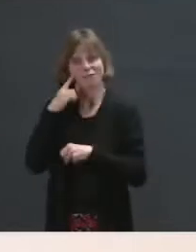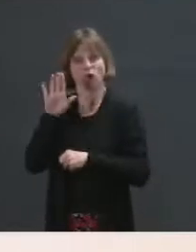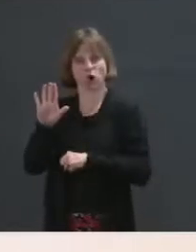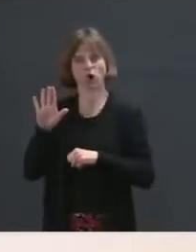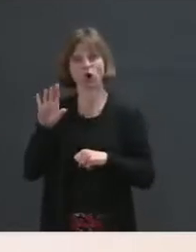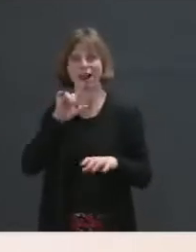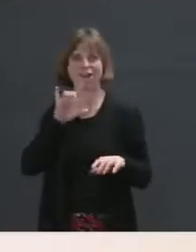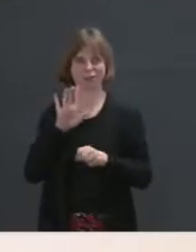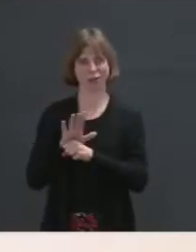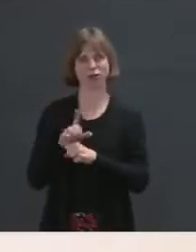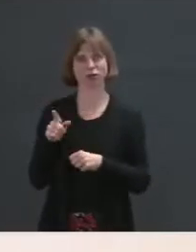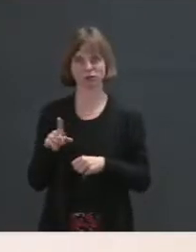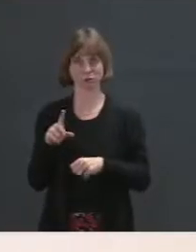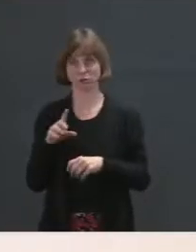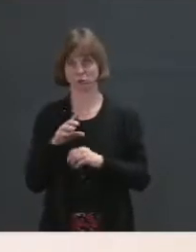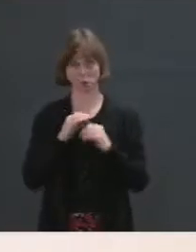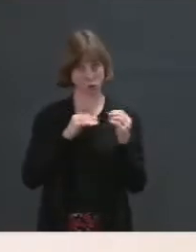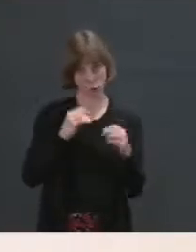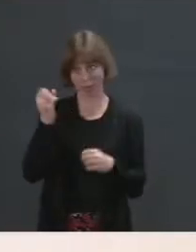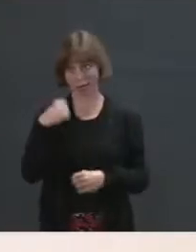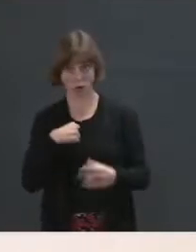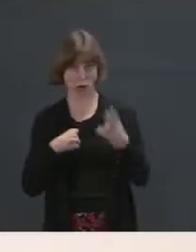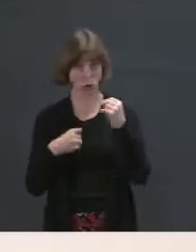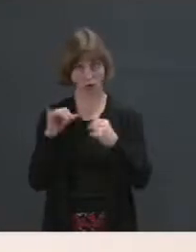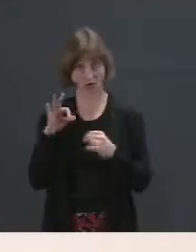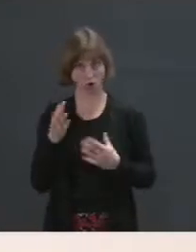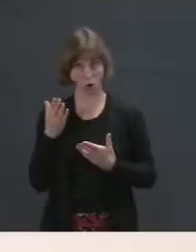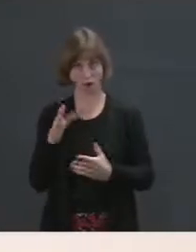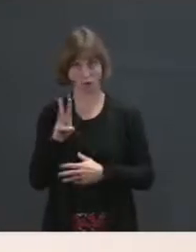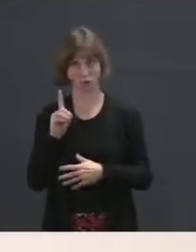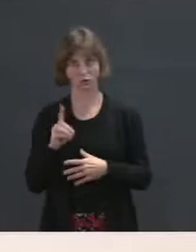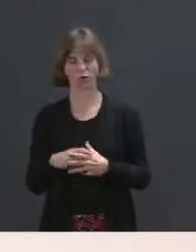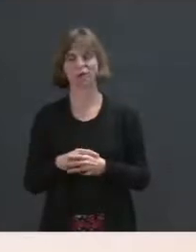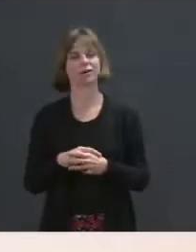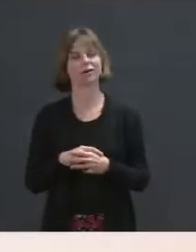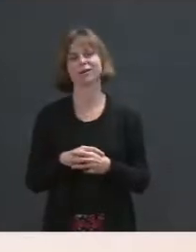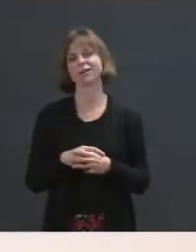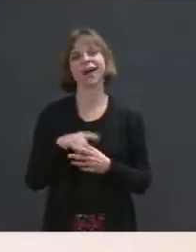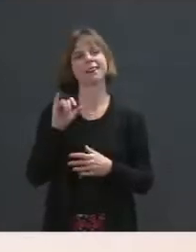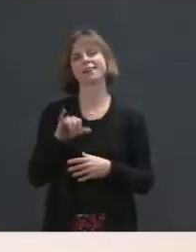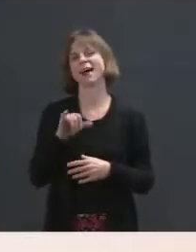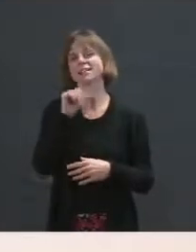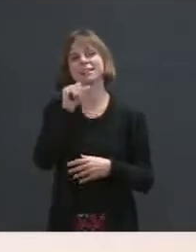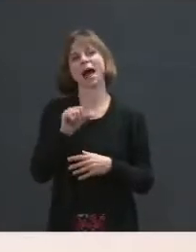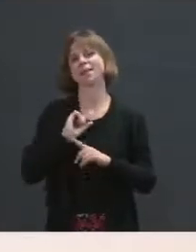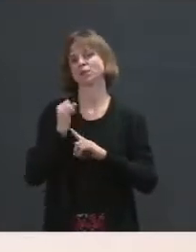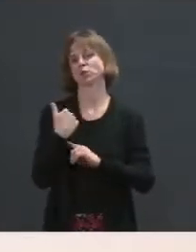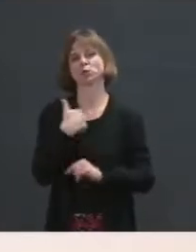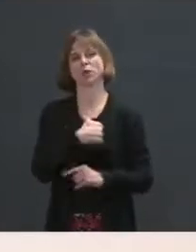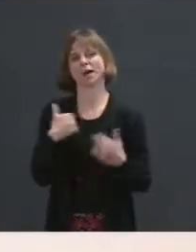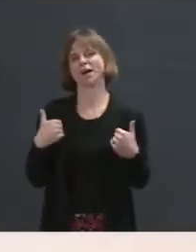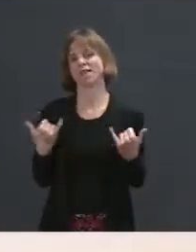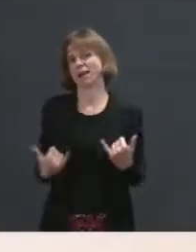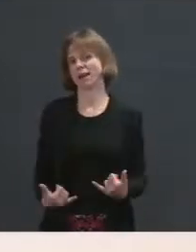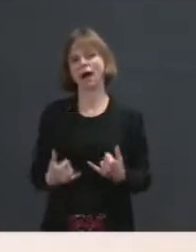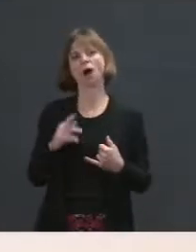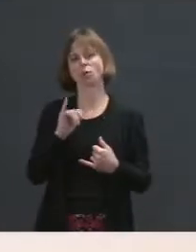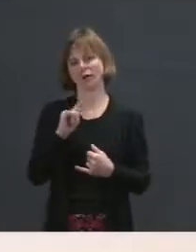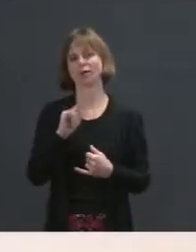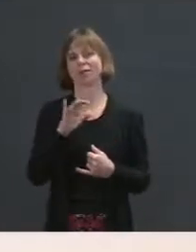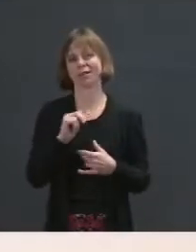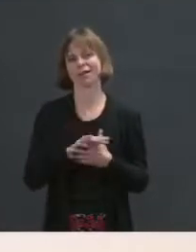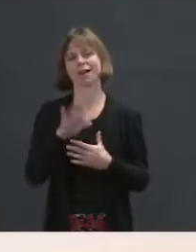is. But no yes or no whether she's offered to withdraw. That's not the stage we're in, Caitlin. Where the stage we're in is working